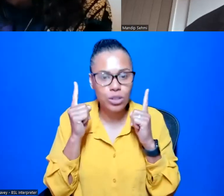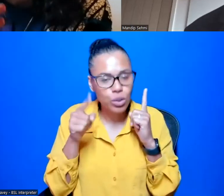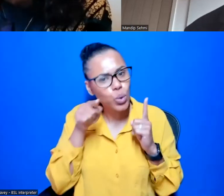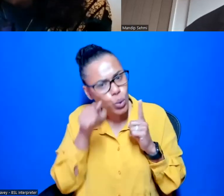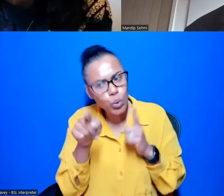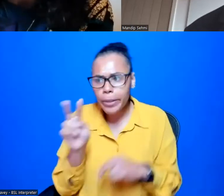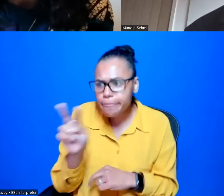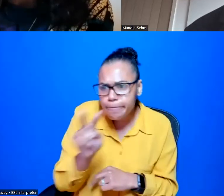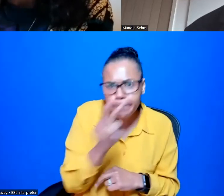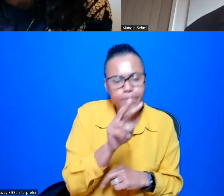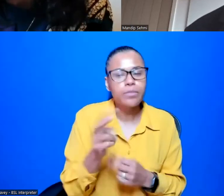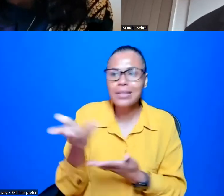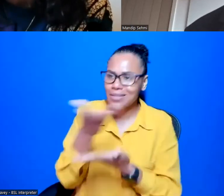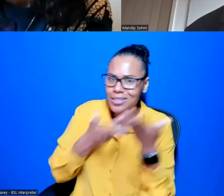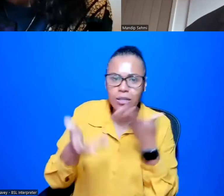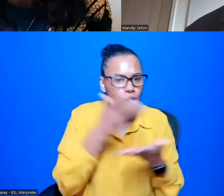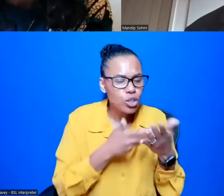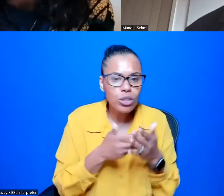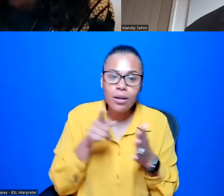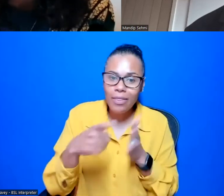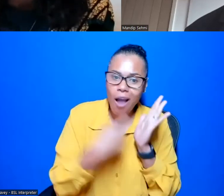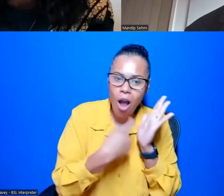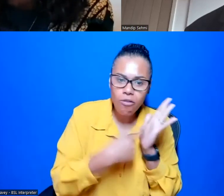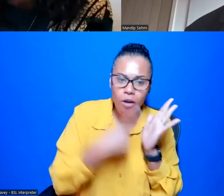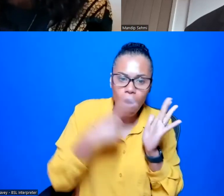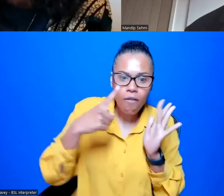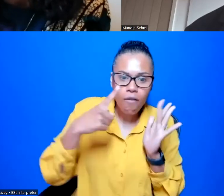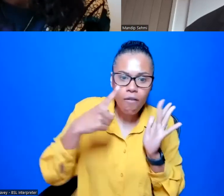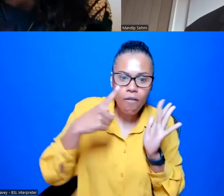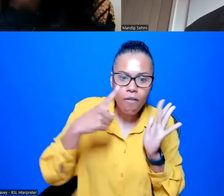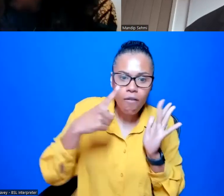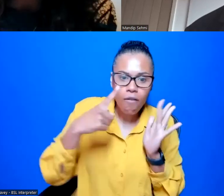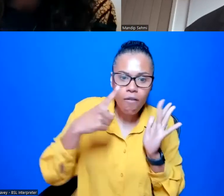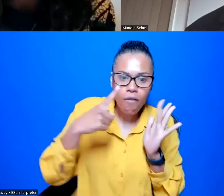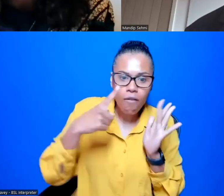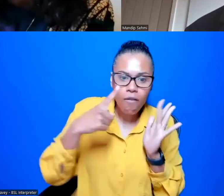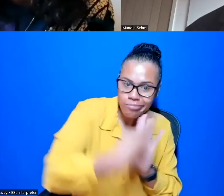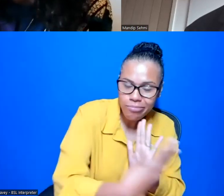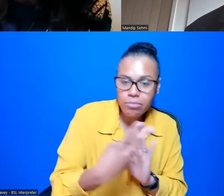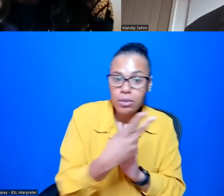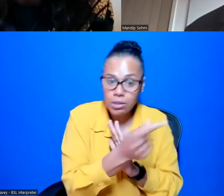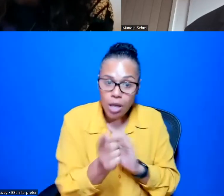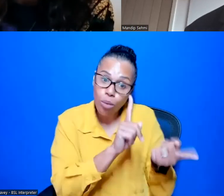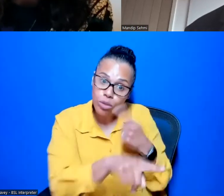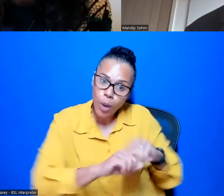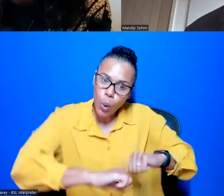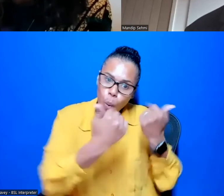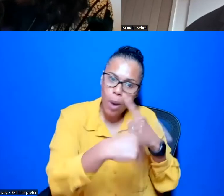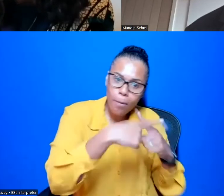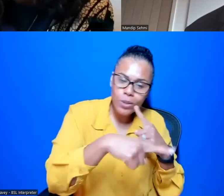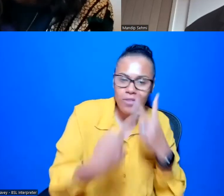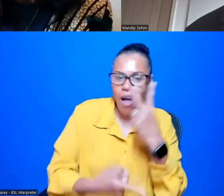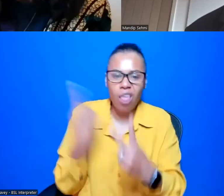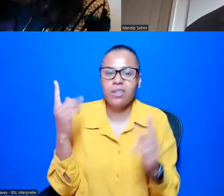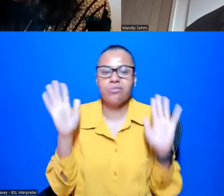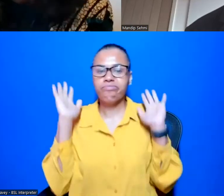discussion, the race representation index, and the way some of the NGBs have responded to that or not responded, having heard what you've heard,